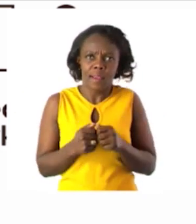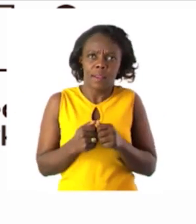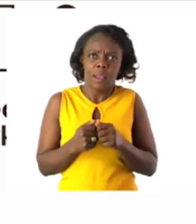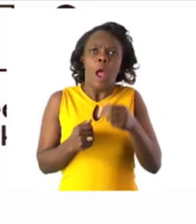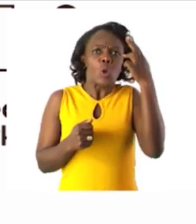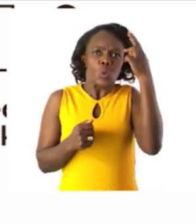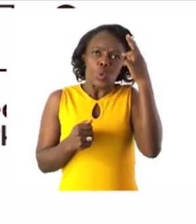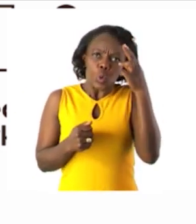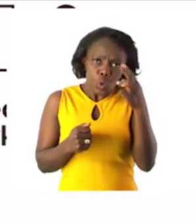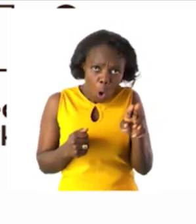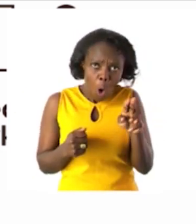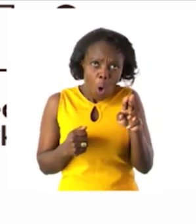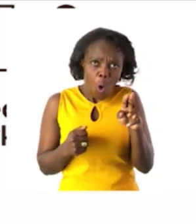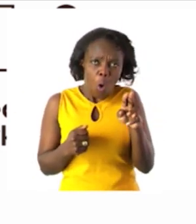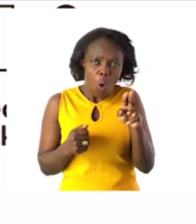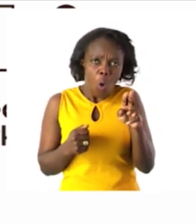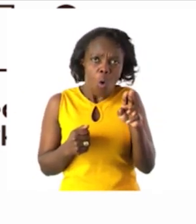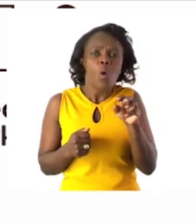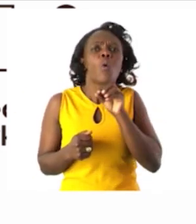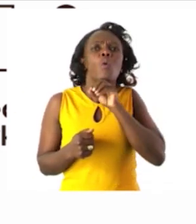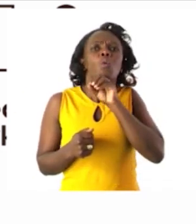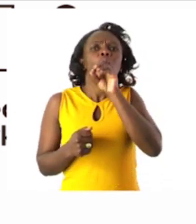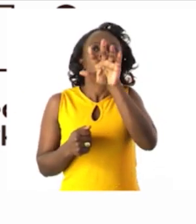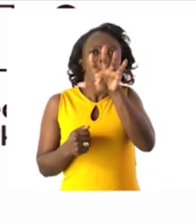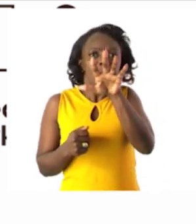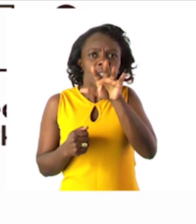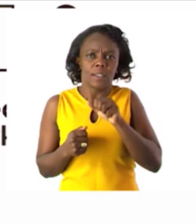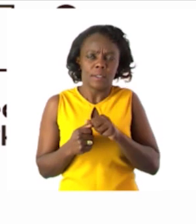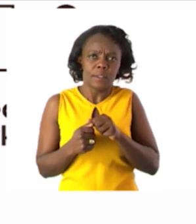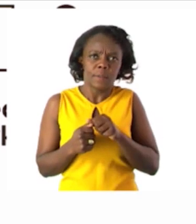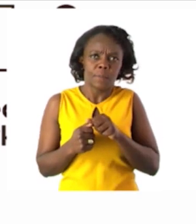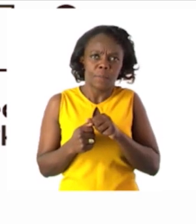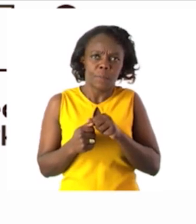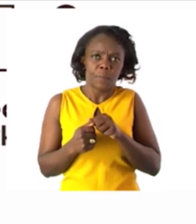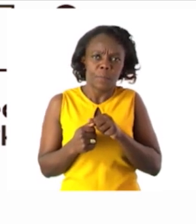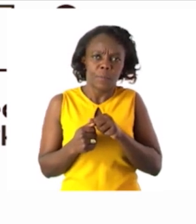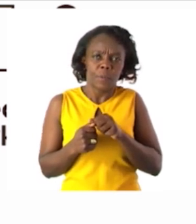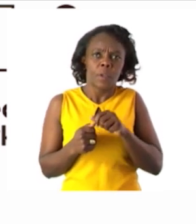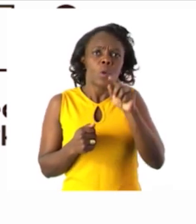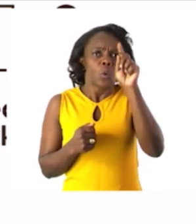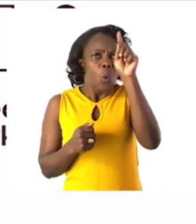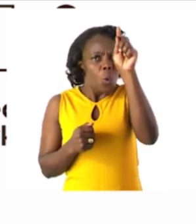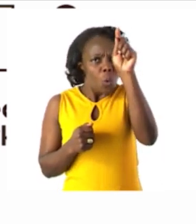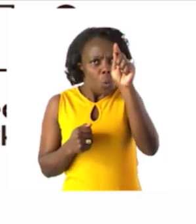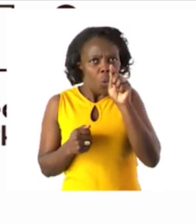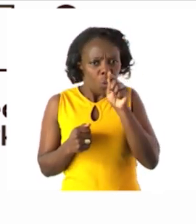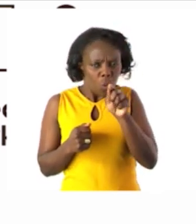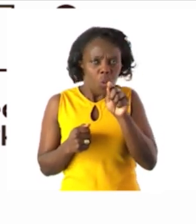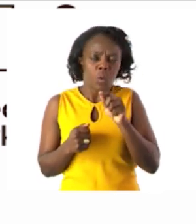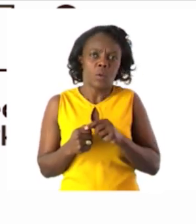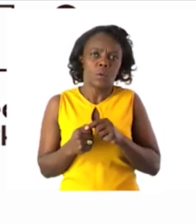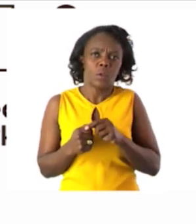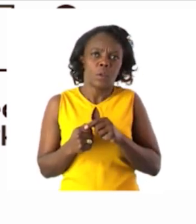yourself to say it's only one. No, do not run in the house. So no is a shouting word. It